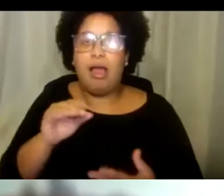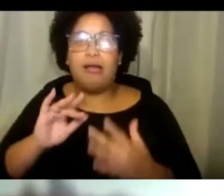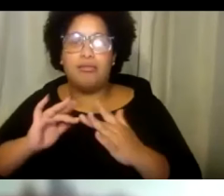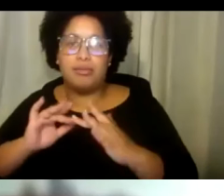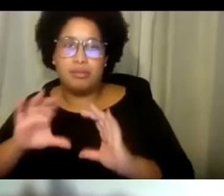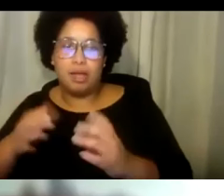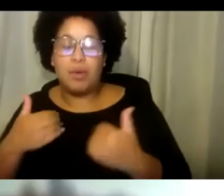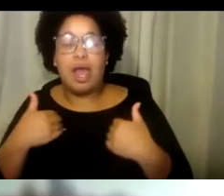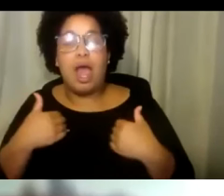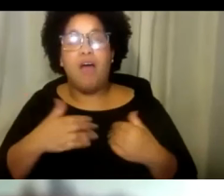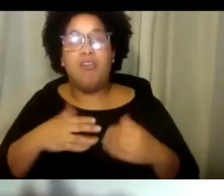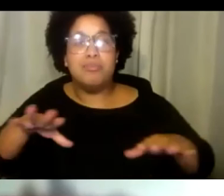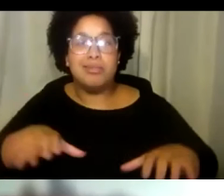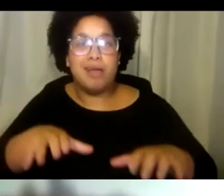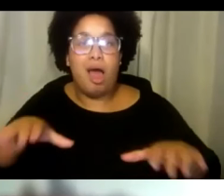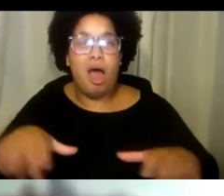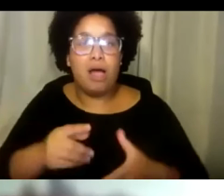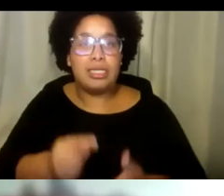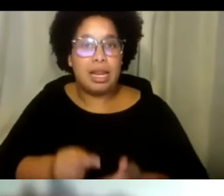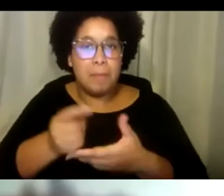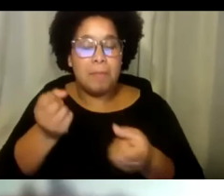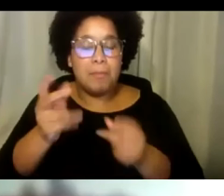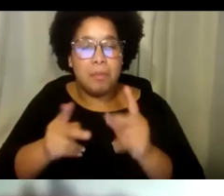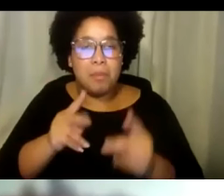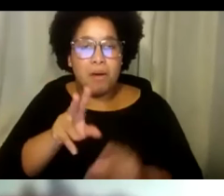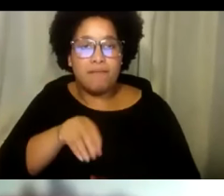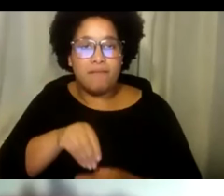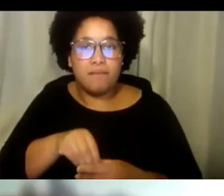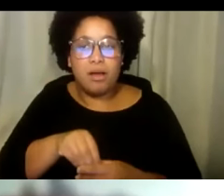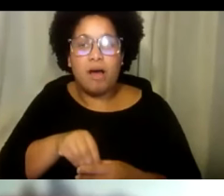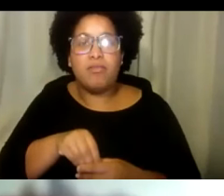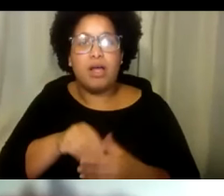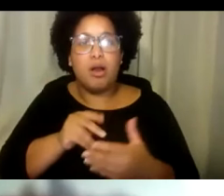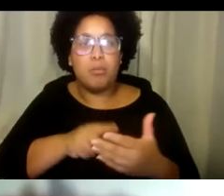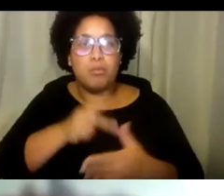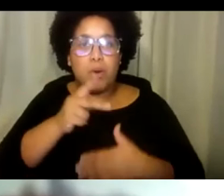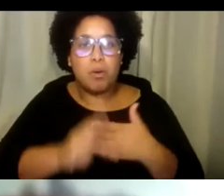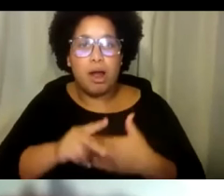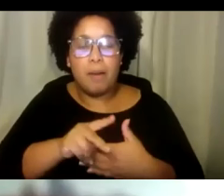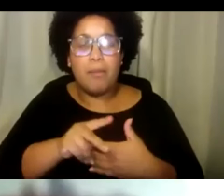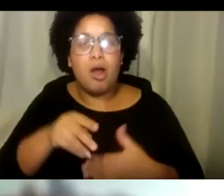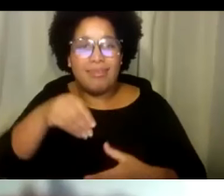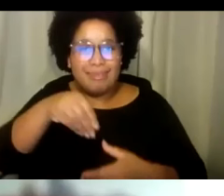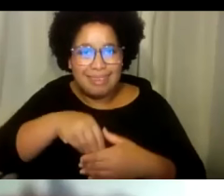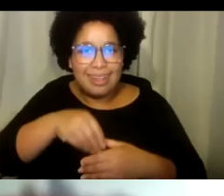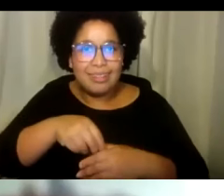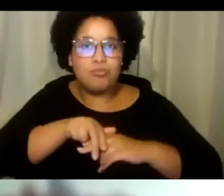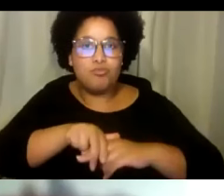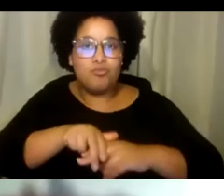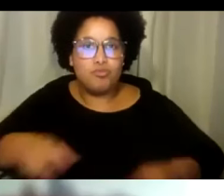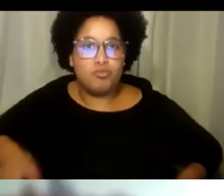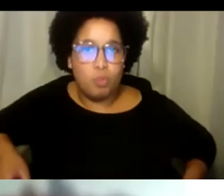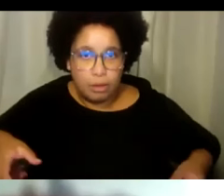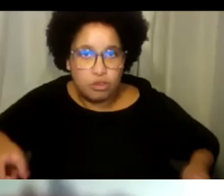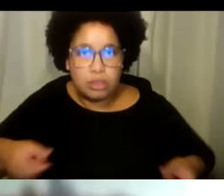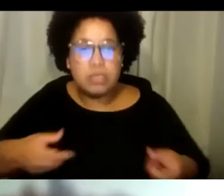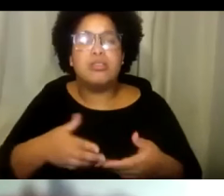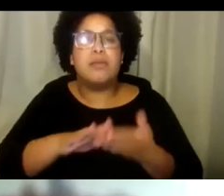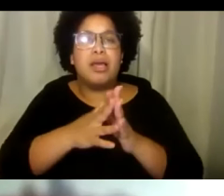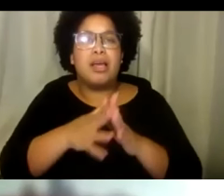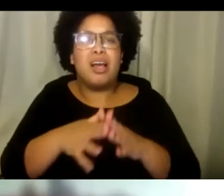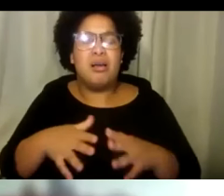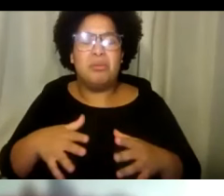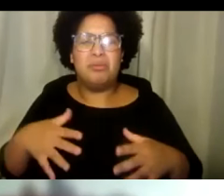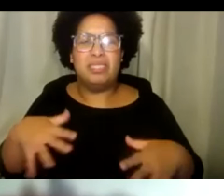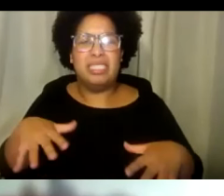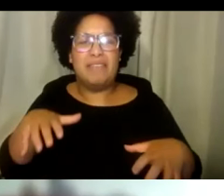massage therapy. Many of our participants are in wheelchairs, and as you can imagine, they get very stiff, they get